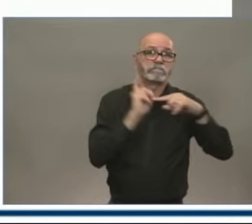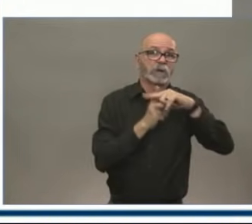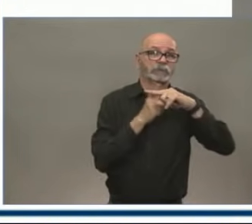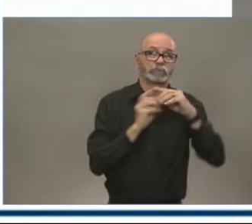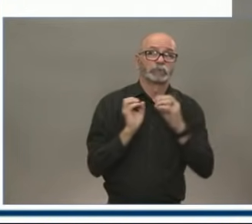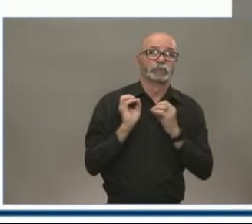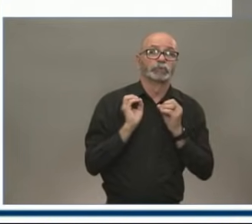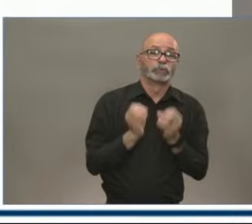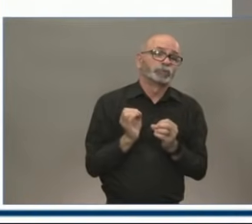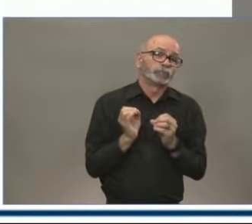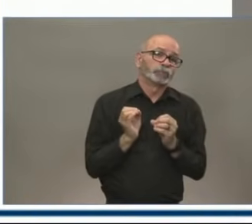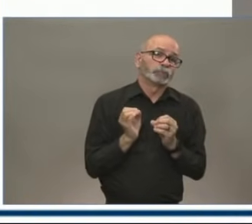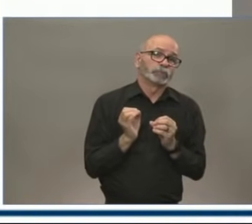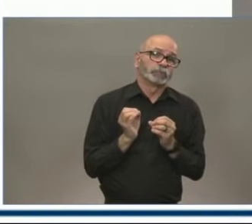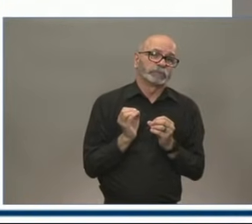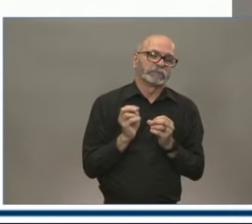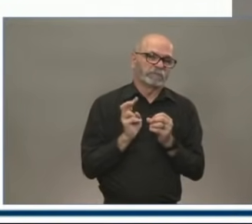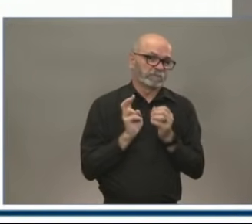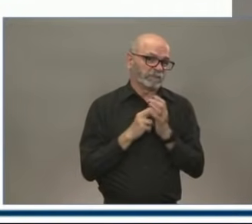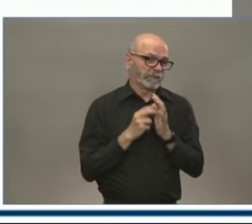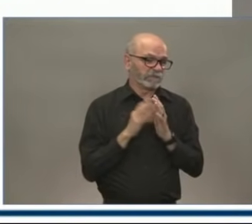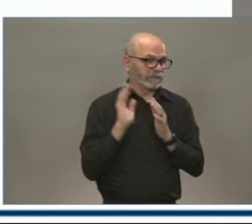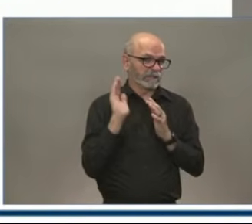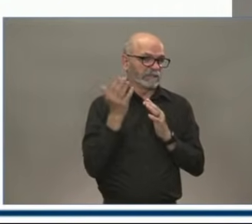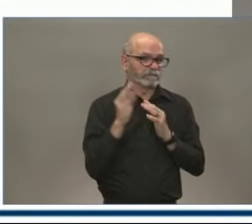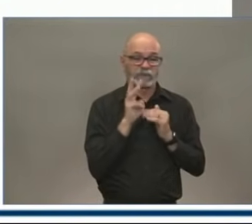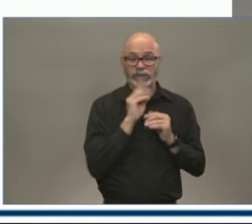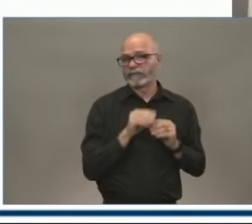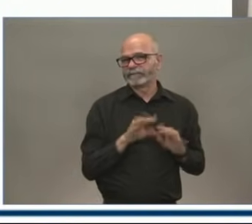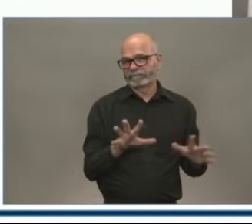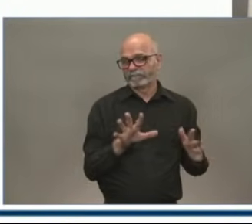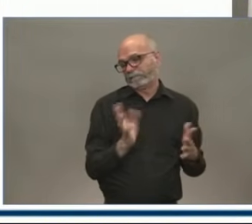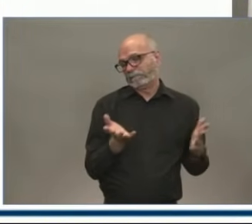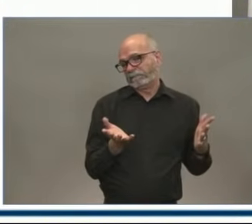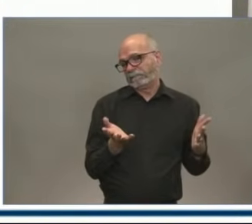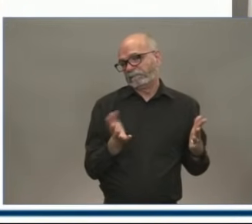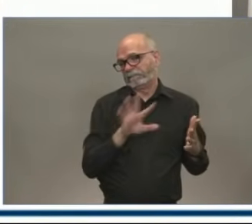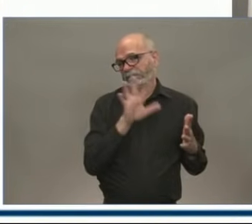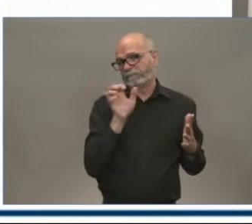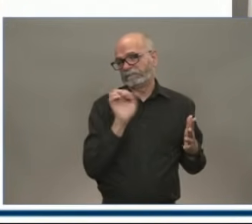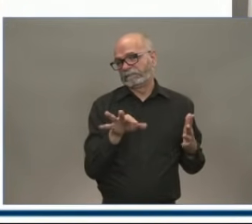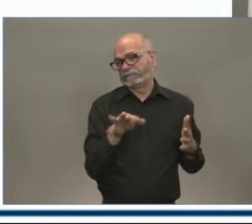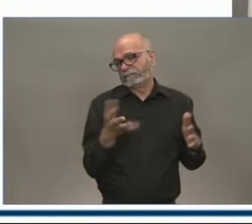we haven't had spread into that community yet. Go ahead with your follow-up, Tim.